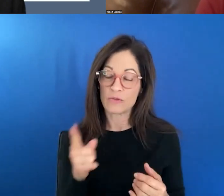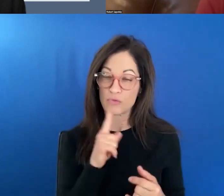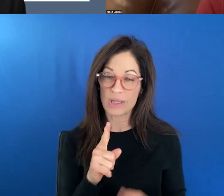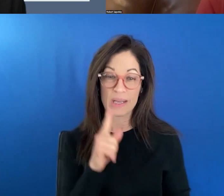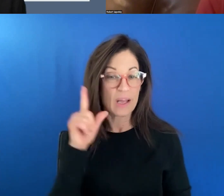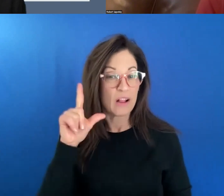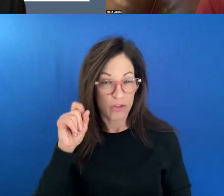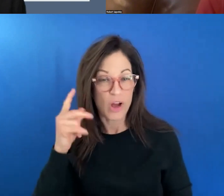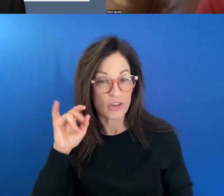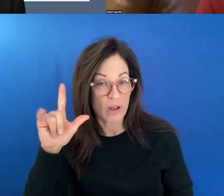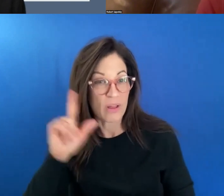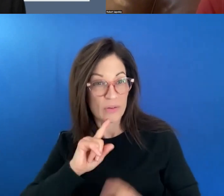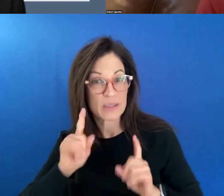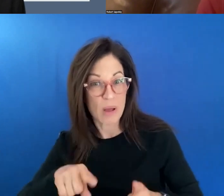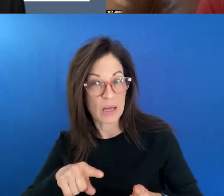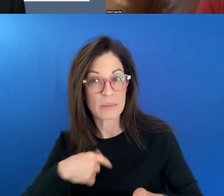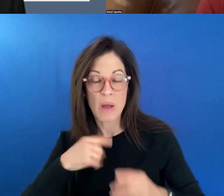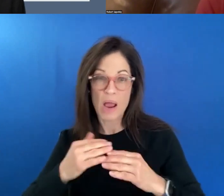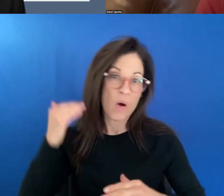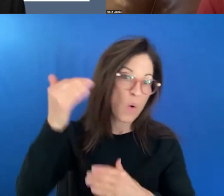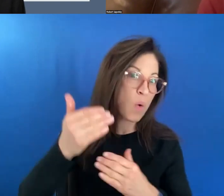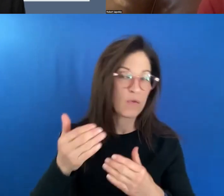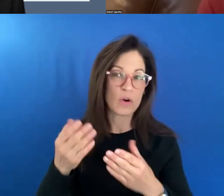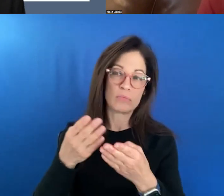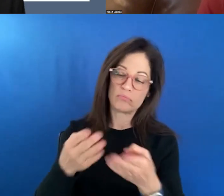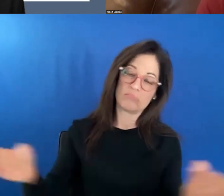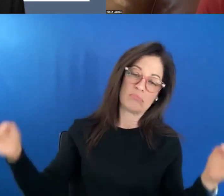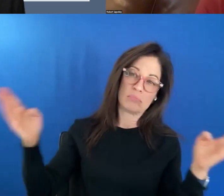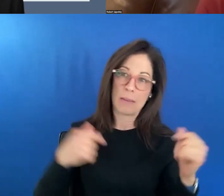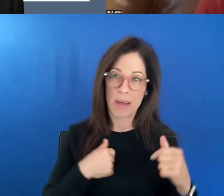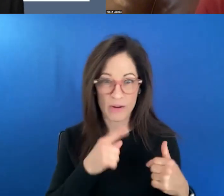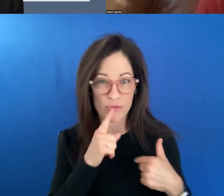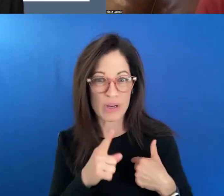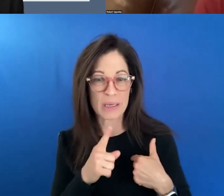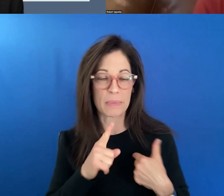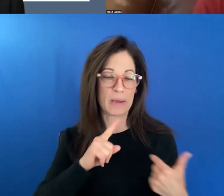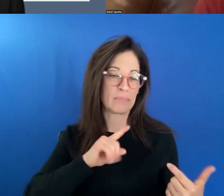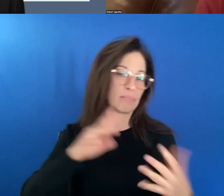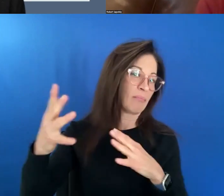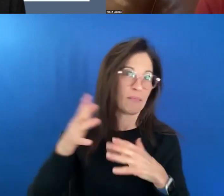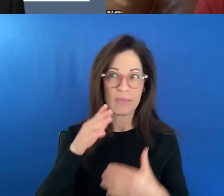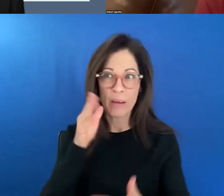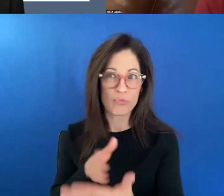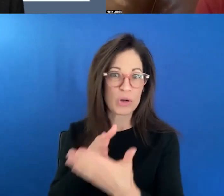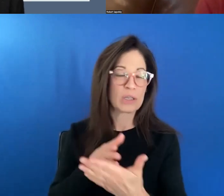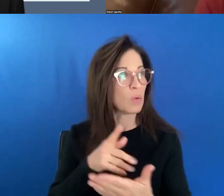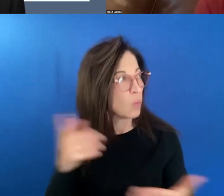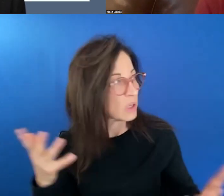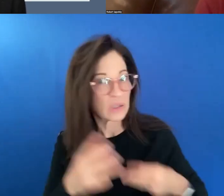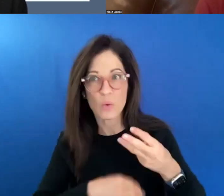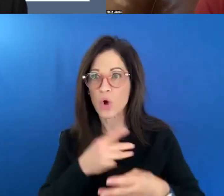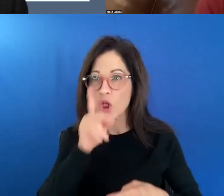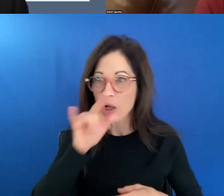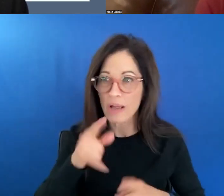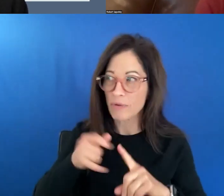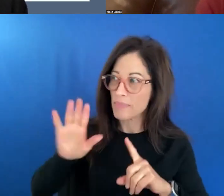response on my part? Am I overgeneralizing? Am I being incredibly distortive and prejudiced? What's the world look like from this